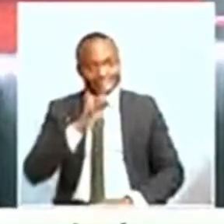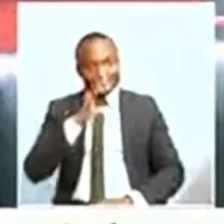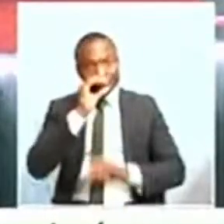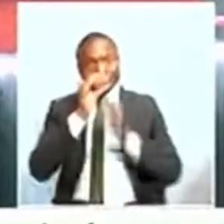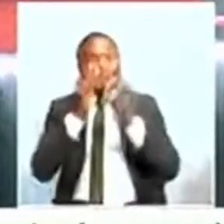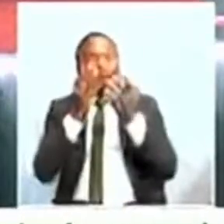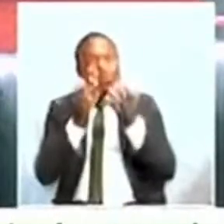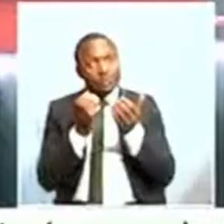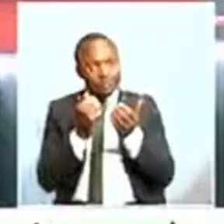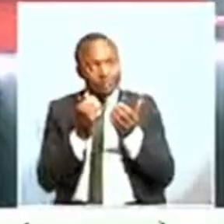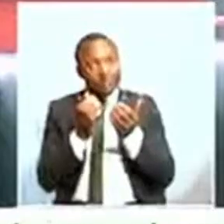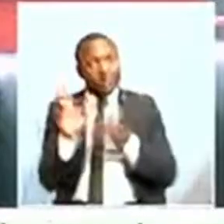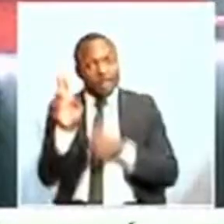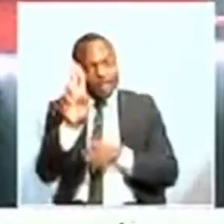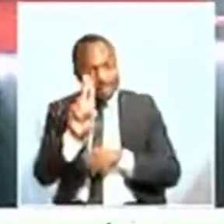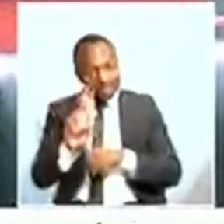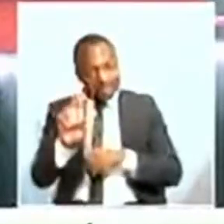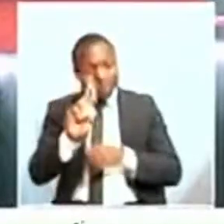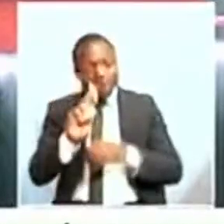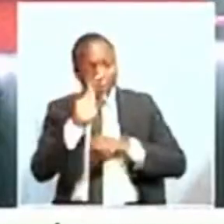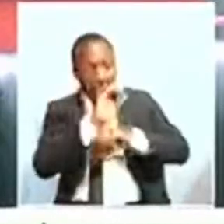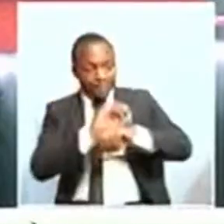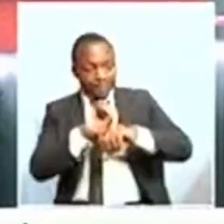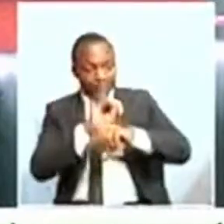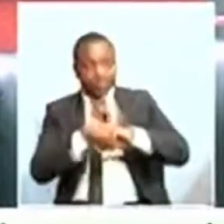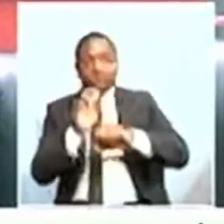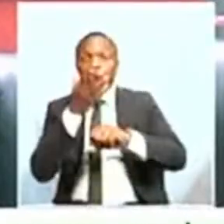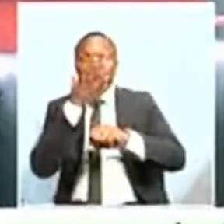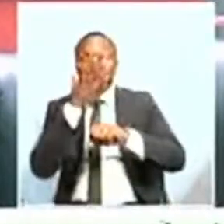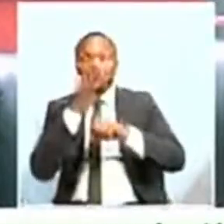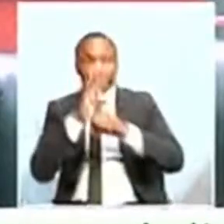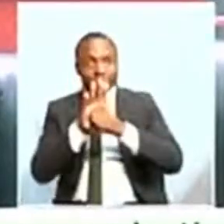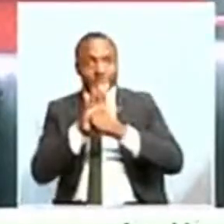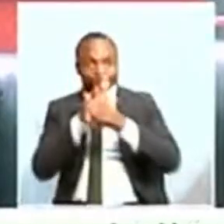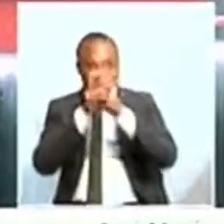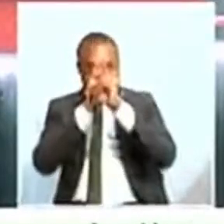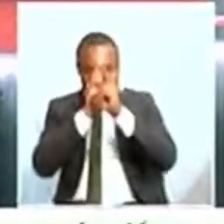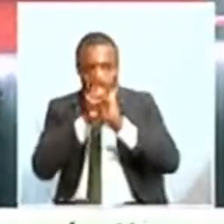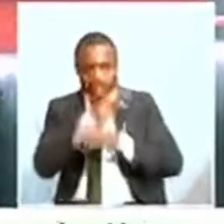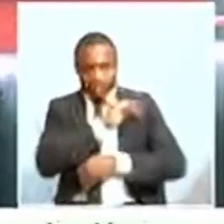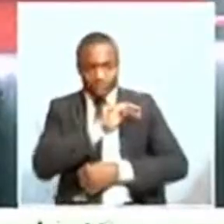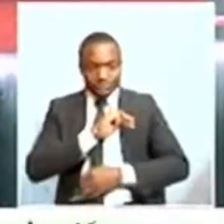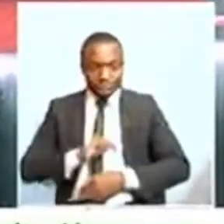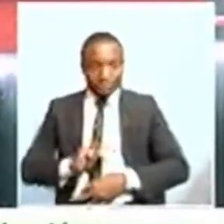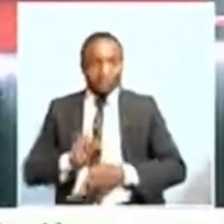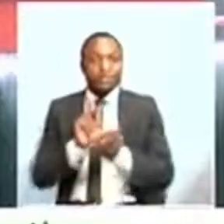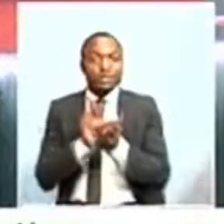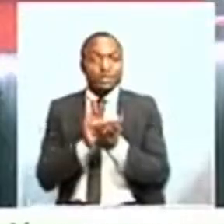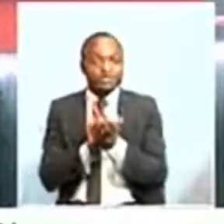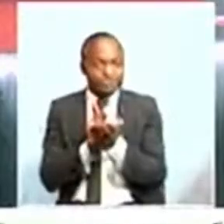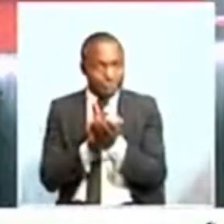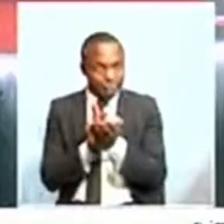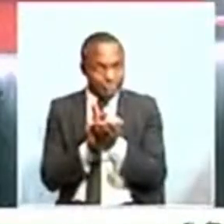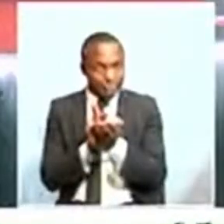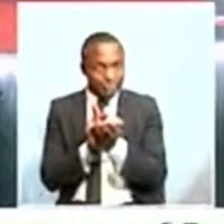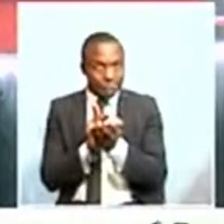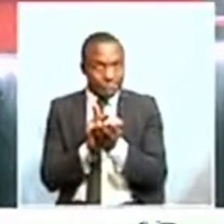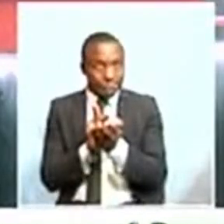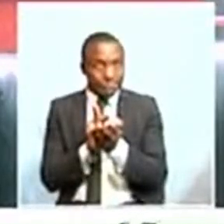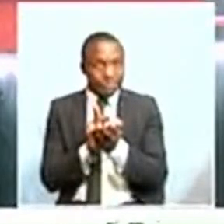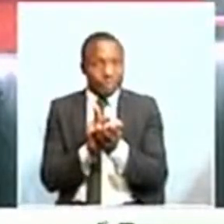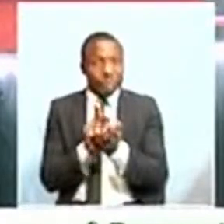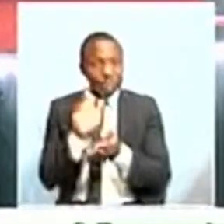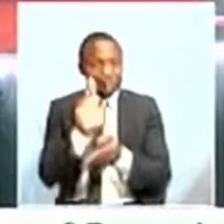wish to use this opportunity also to assure the Honorable Member of Kalabo that actually, even though